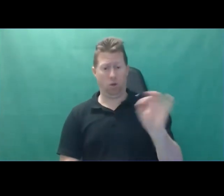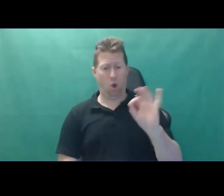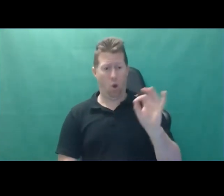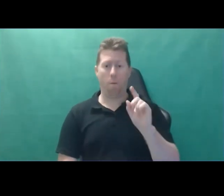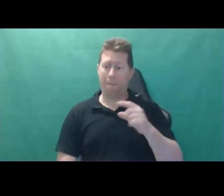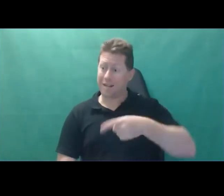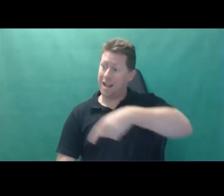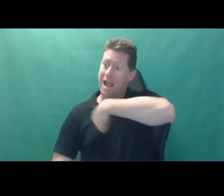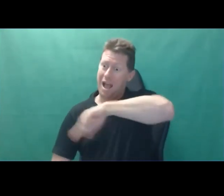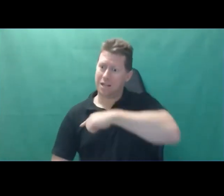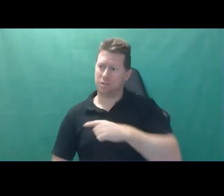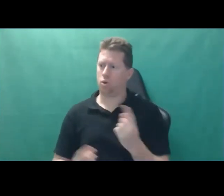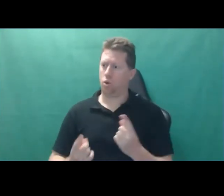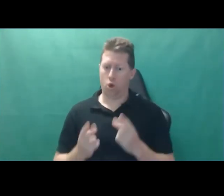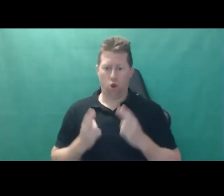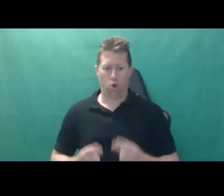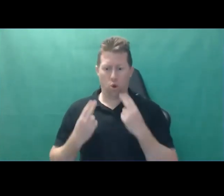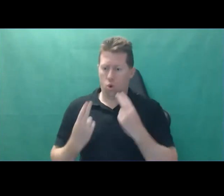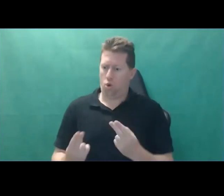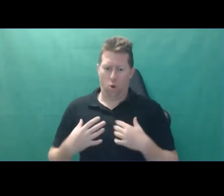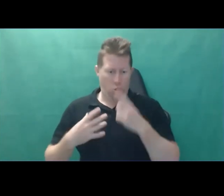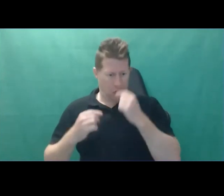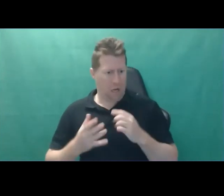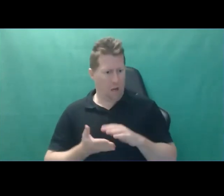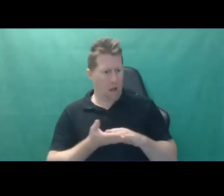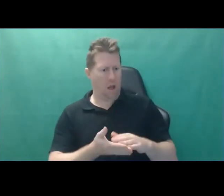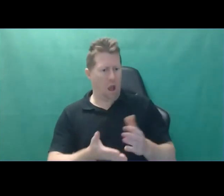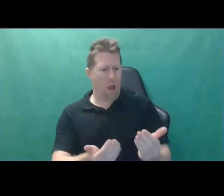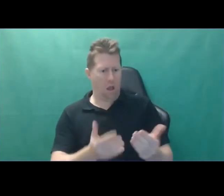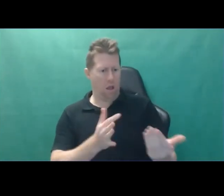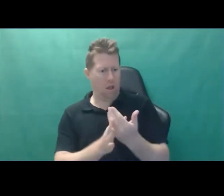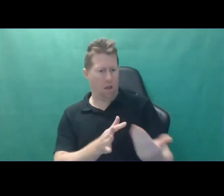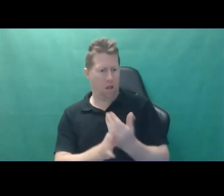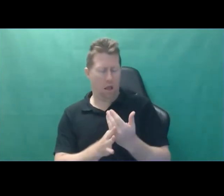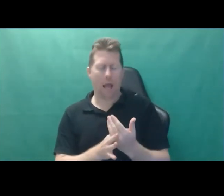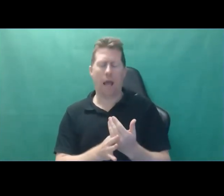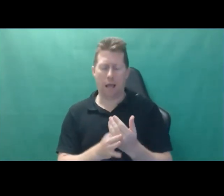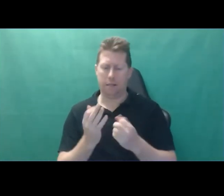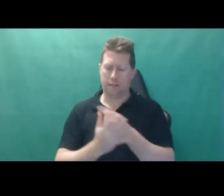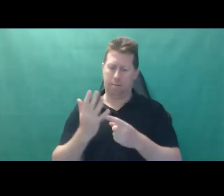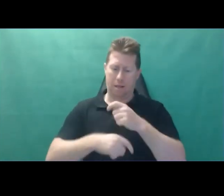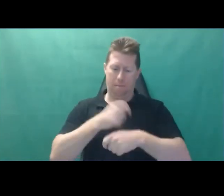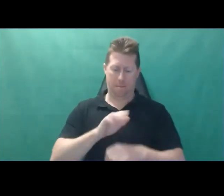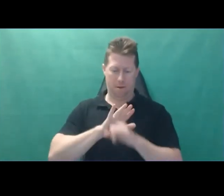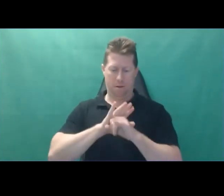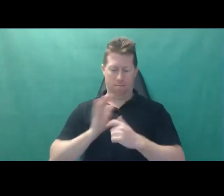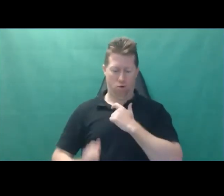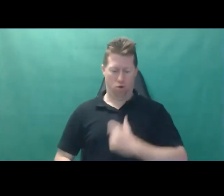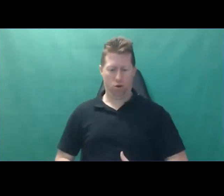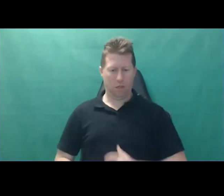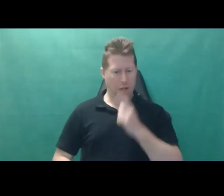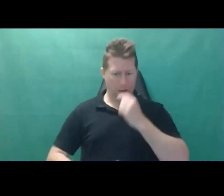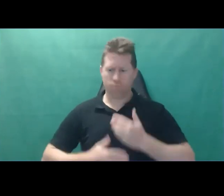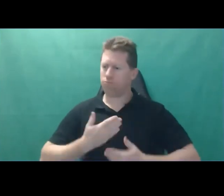ableist society. I learnt that disability is an identity. I learnt that disability can be productive and